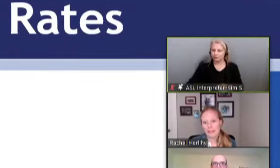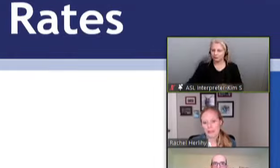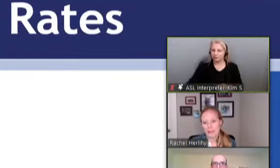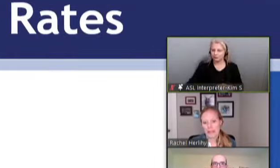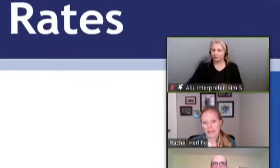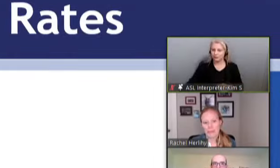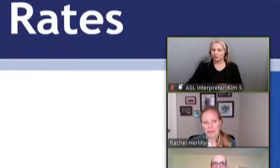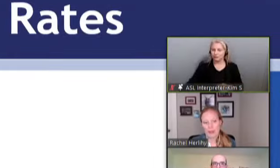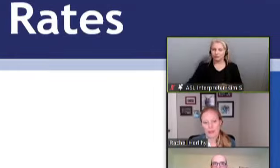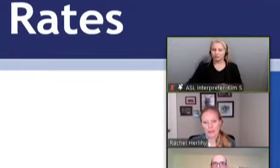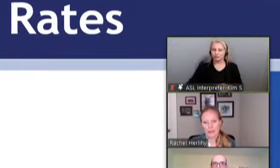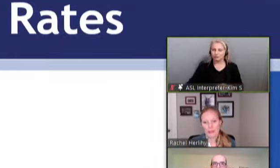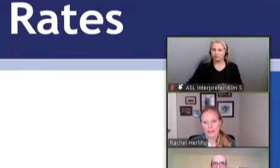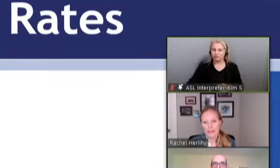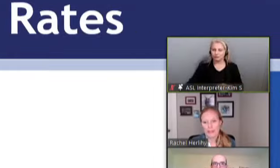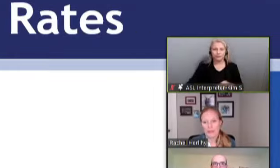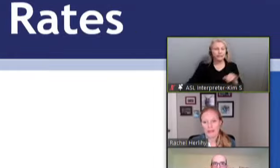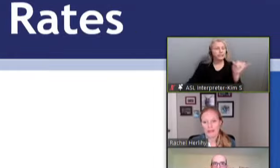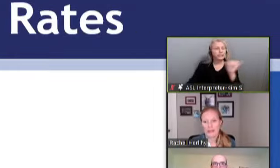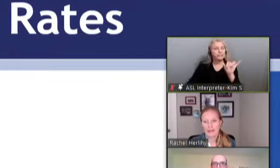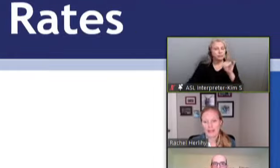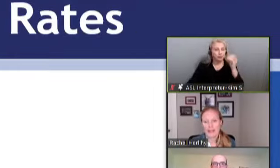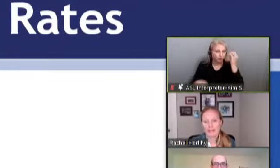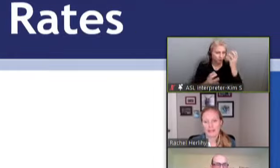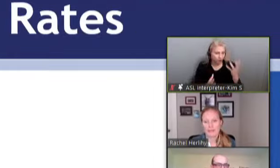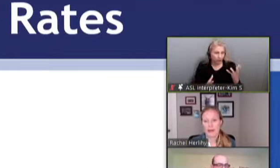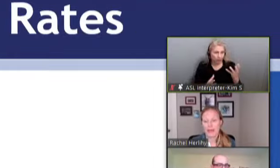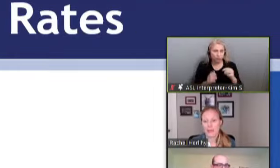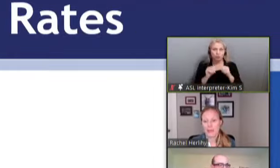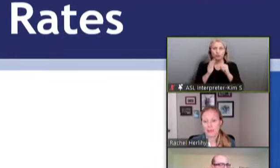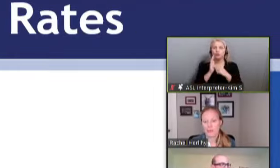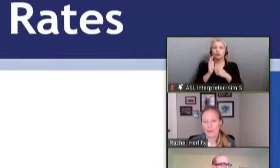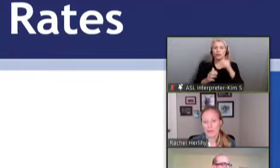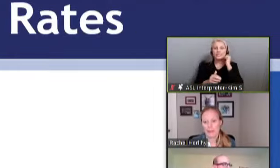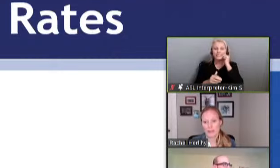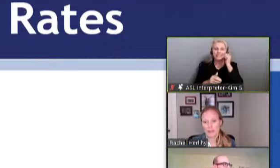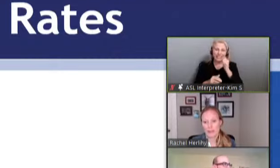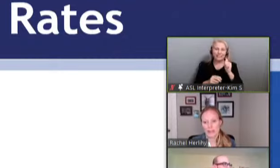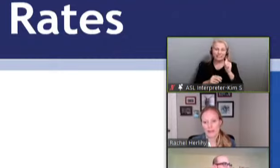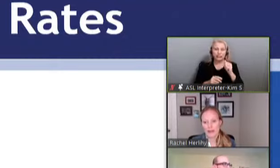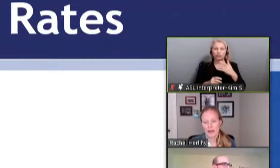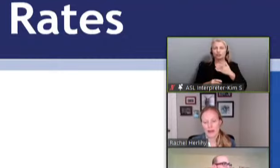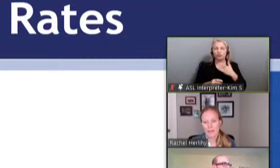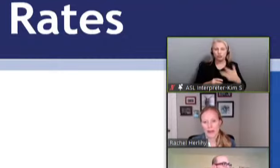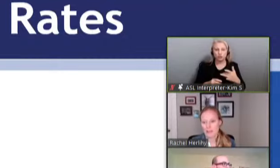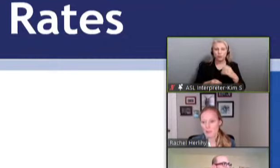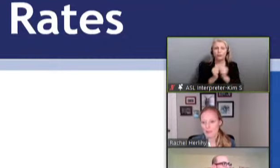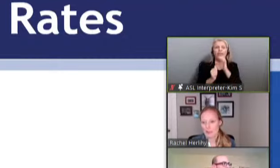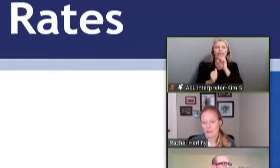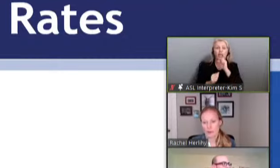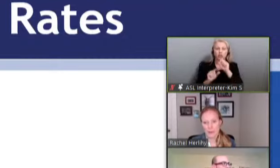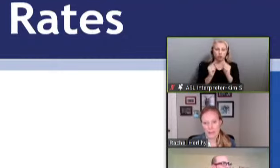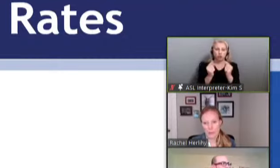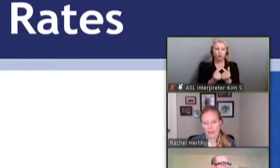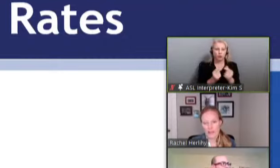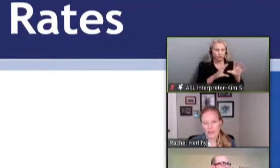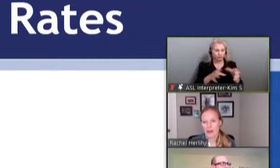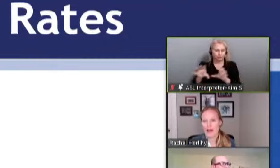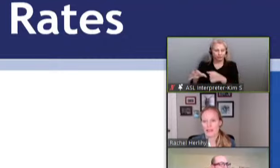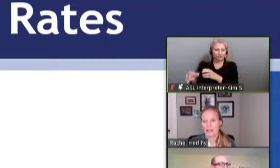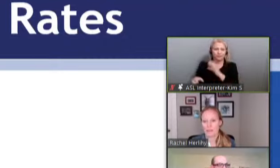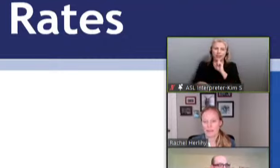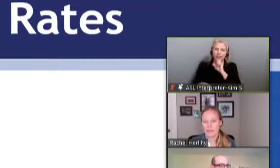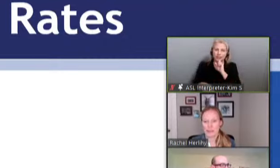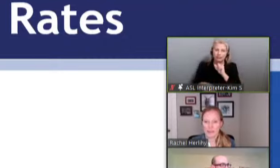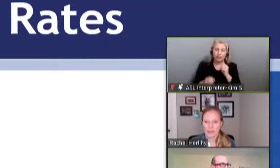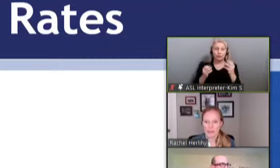So this is similar data, but showing you daily trends in cases by age group across the state. As we've seen for many weeks now,